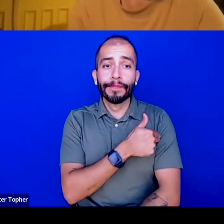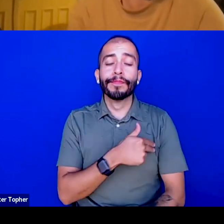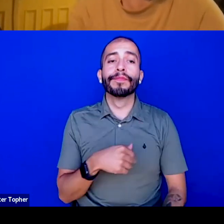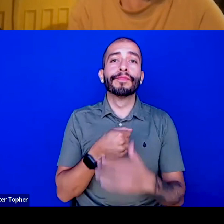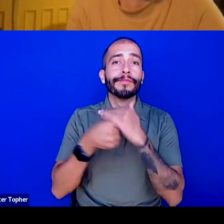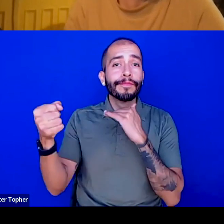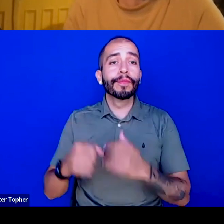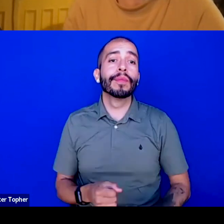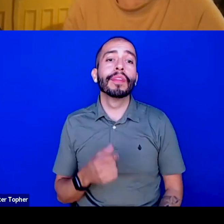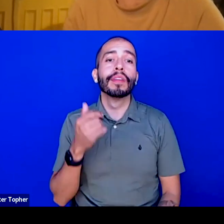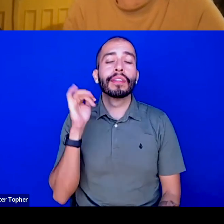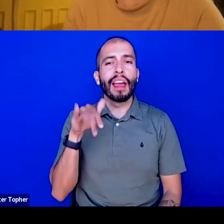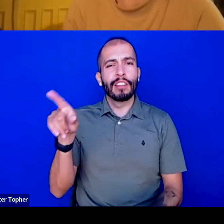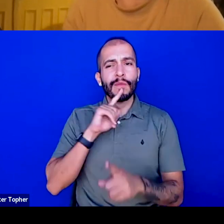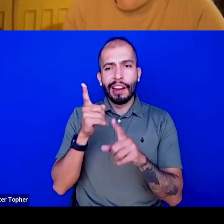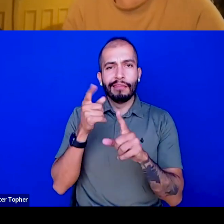infrastructure.